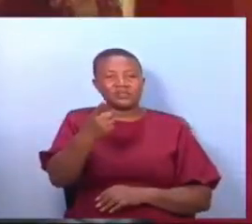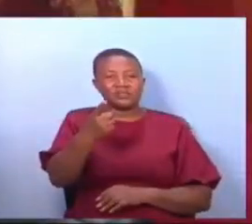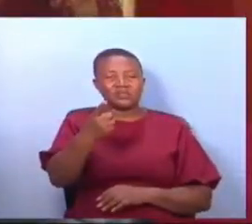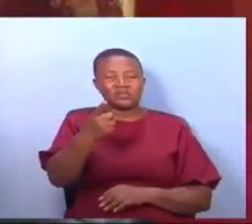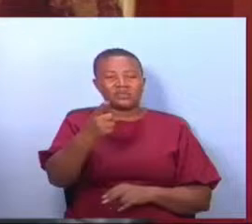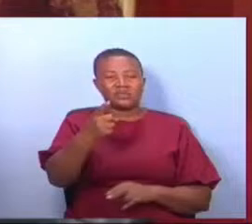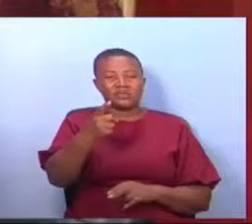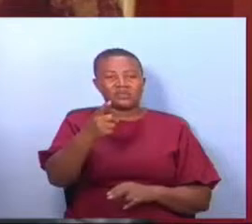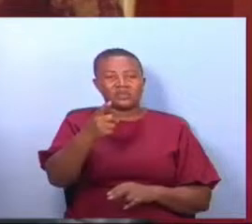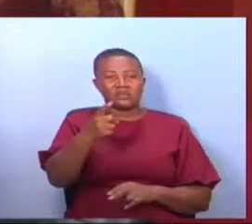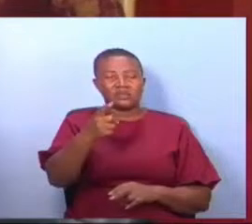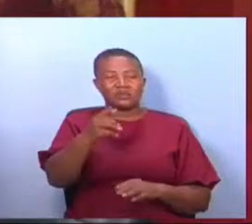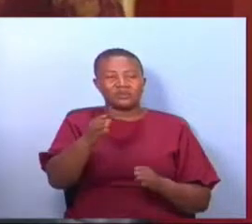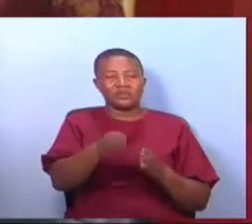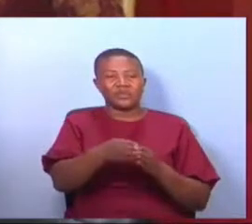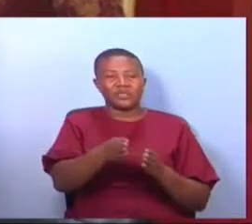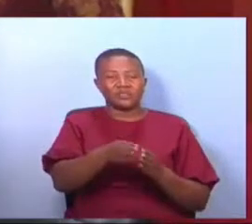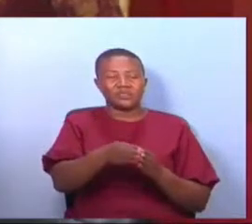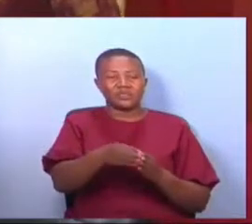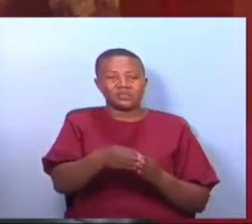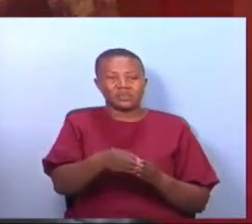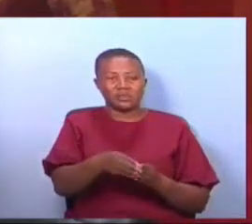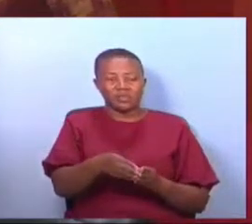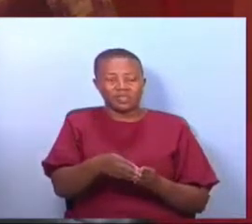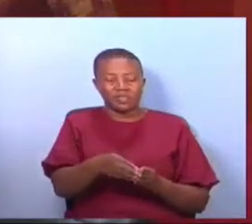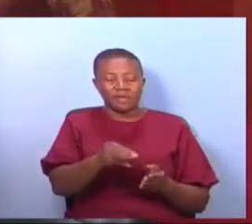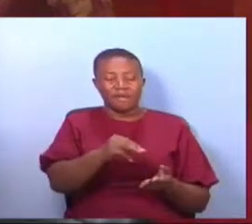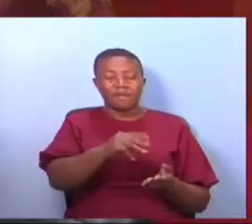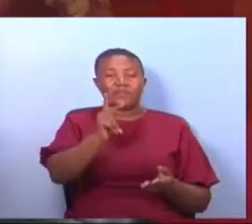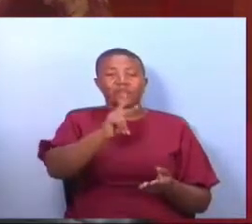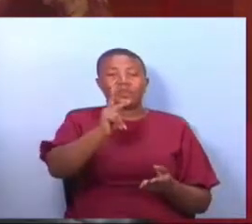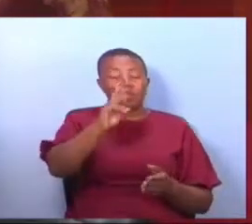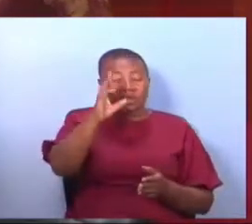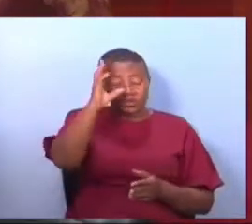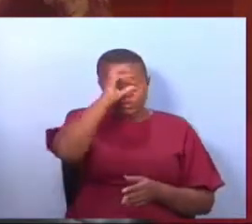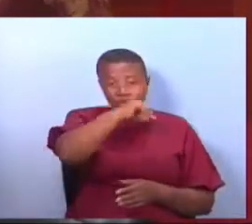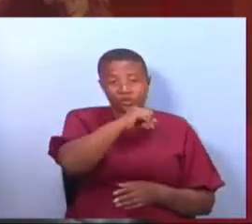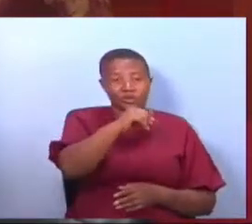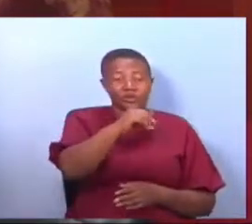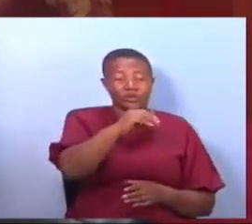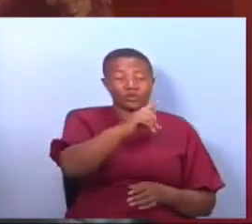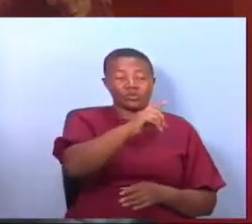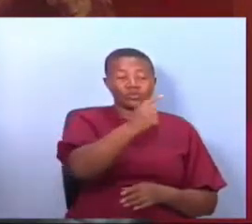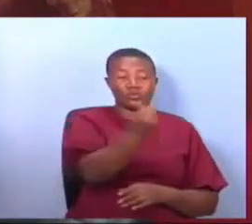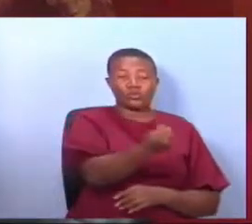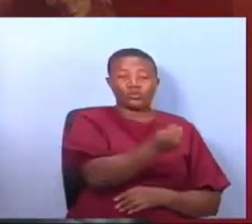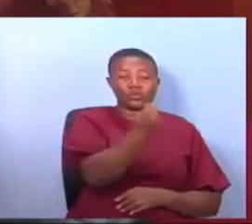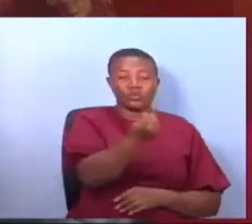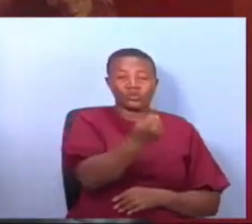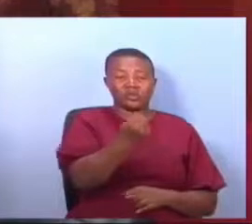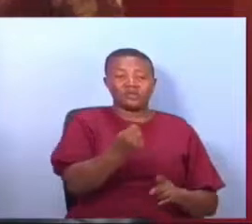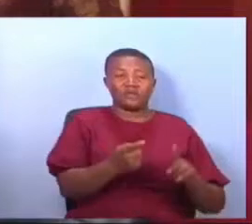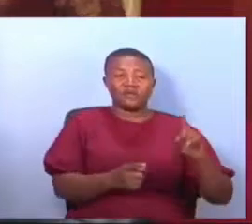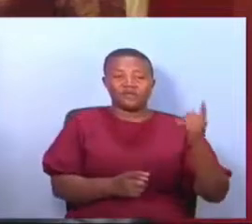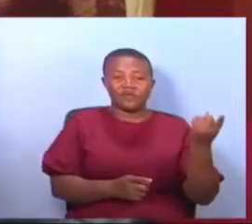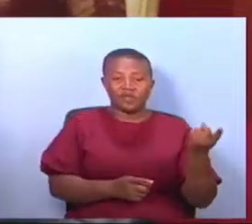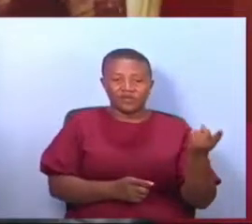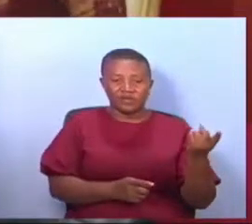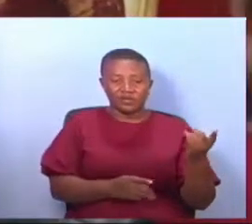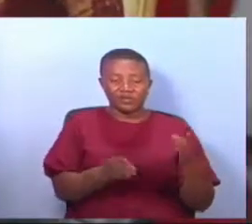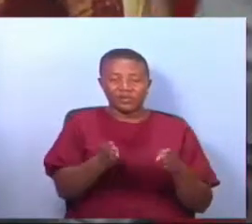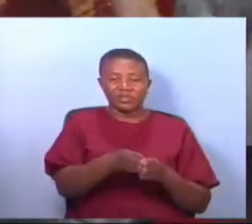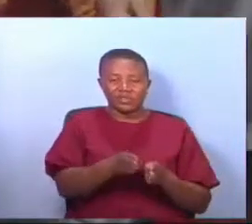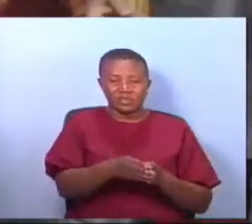was the first sitting, and what happened on Tuesday was actually the first